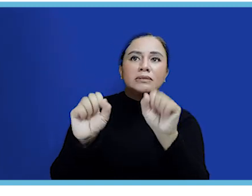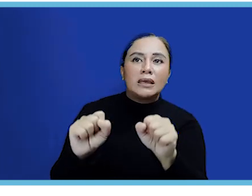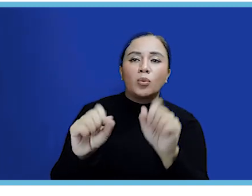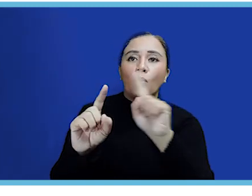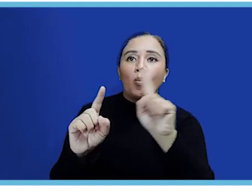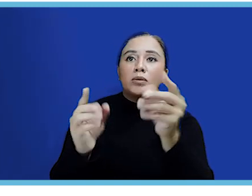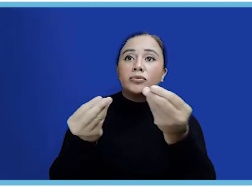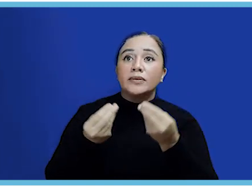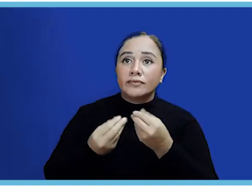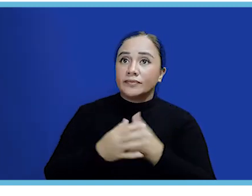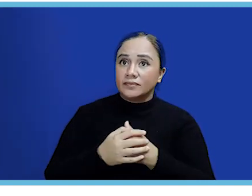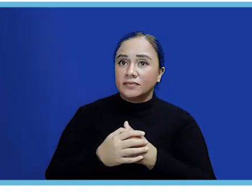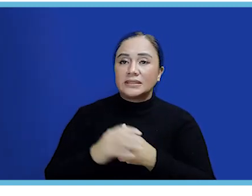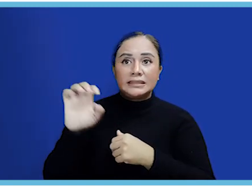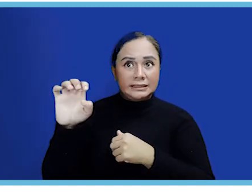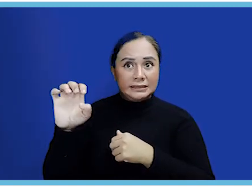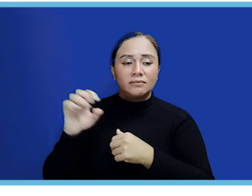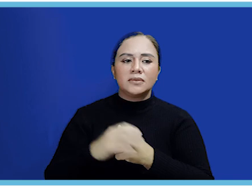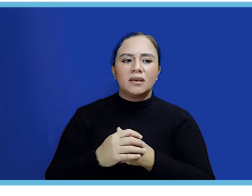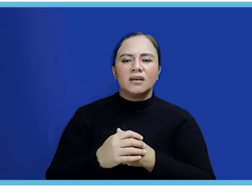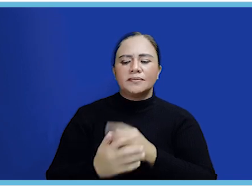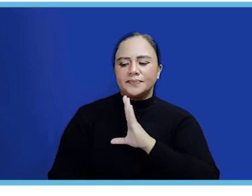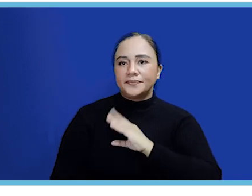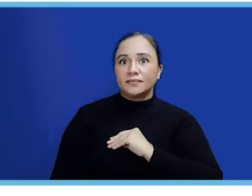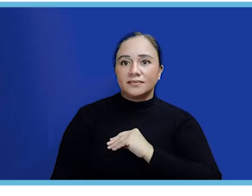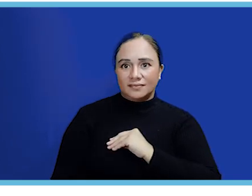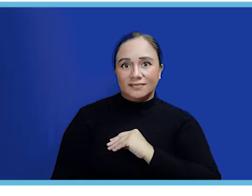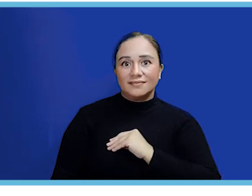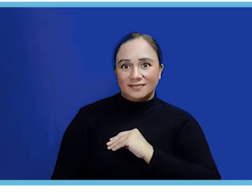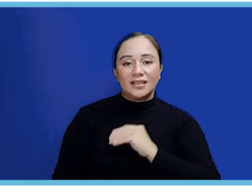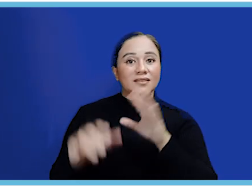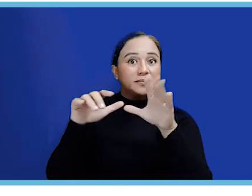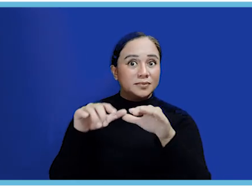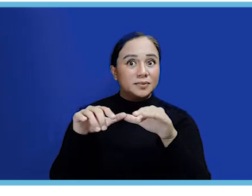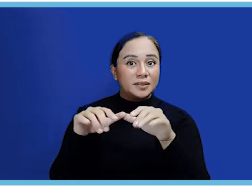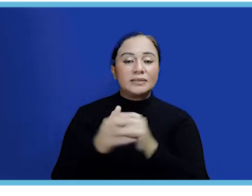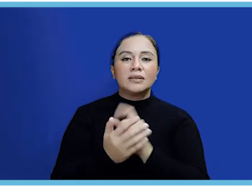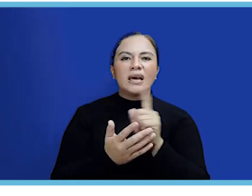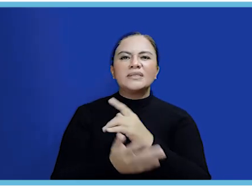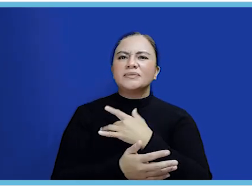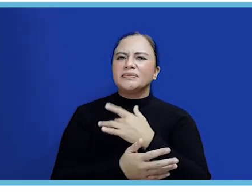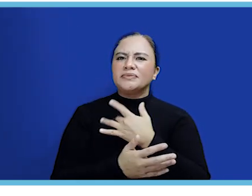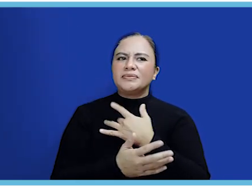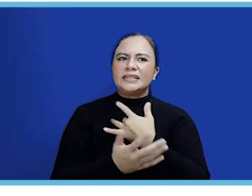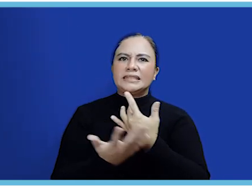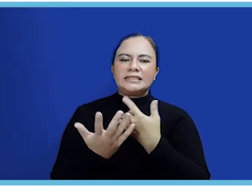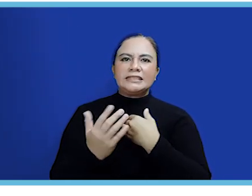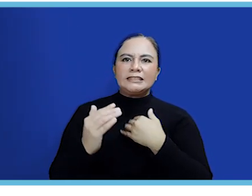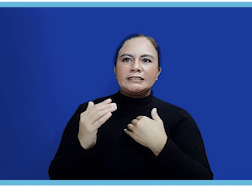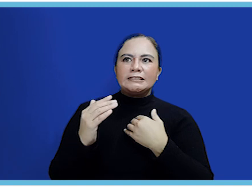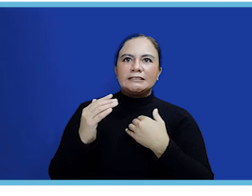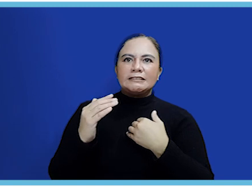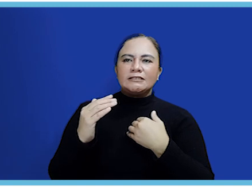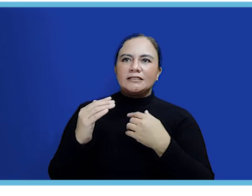give. E. Low self-esteem. People with disabilities feel inferior to